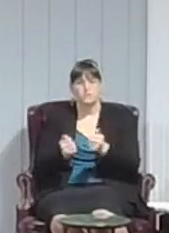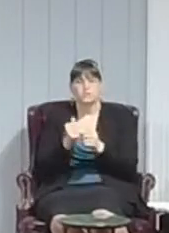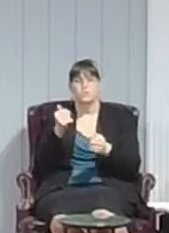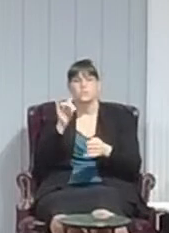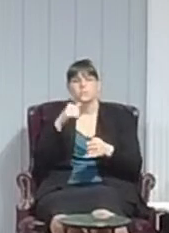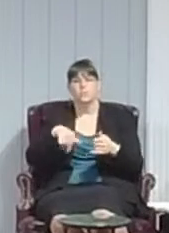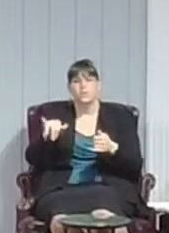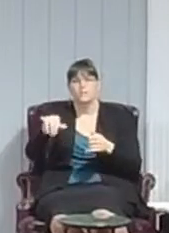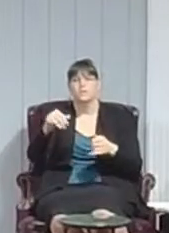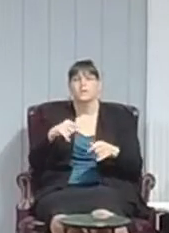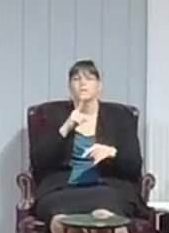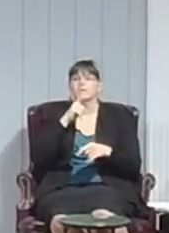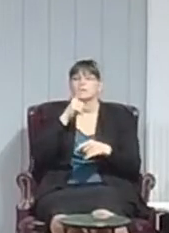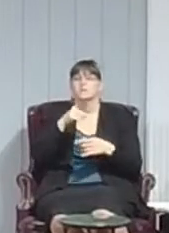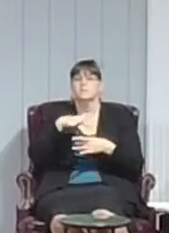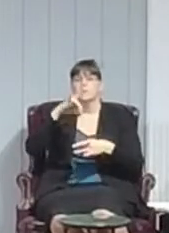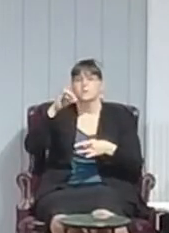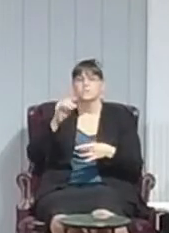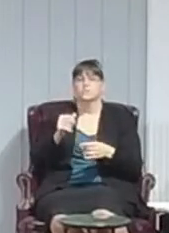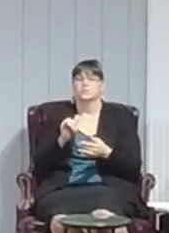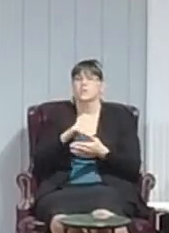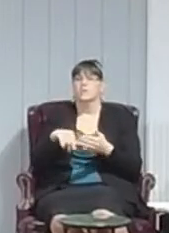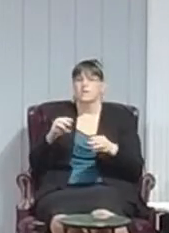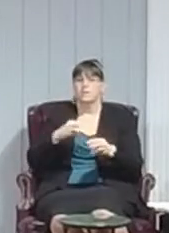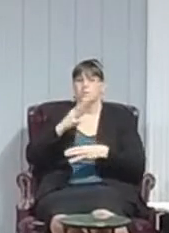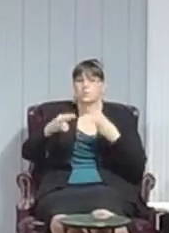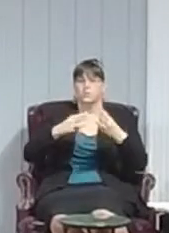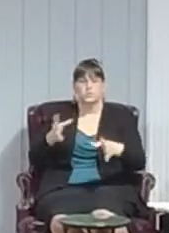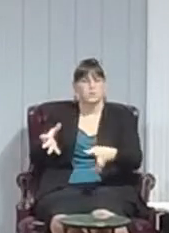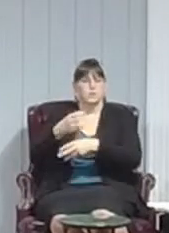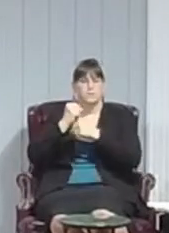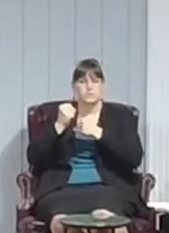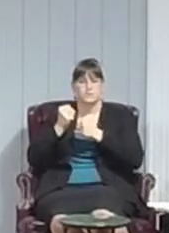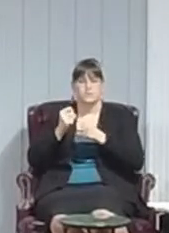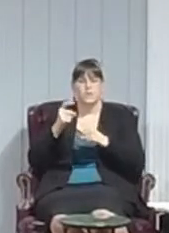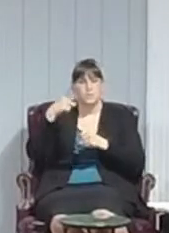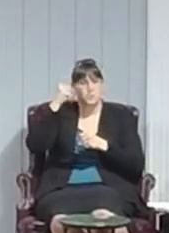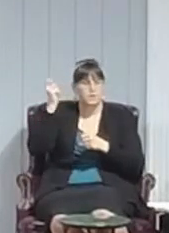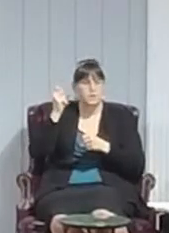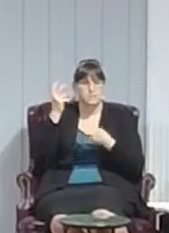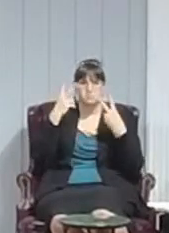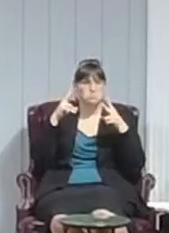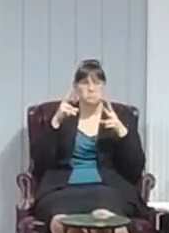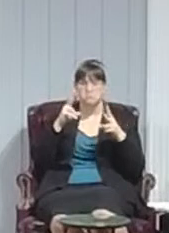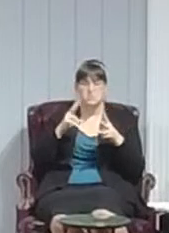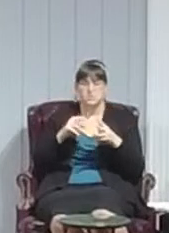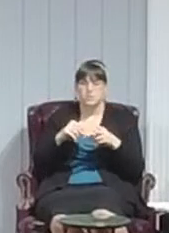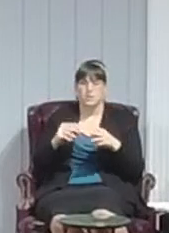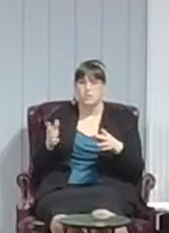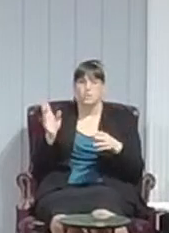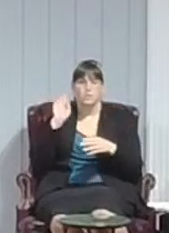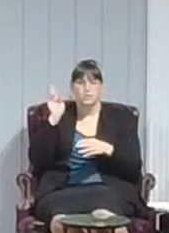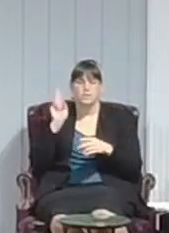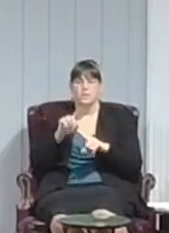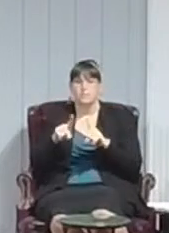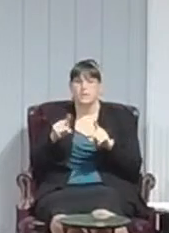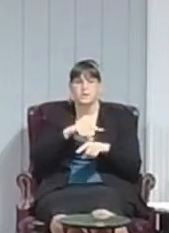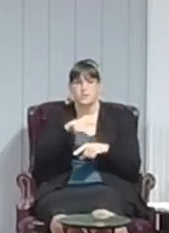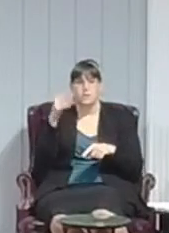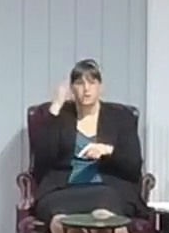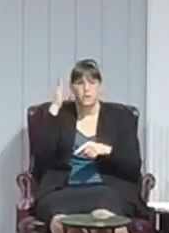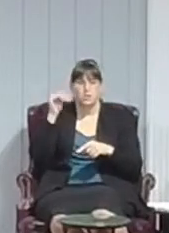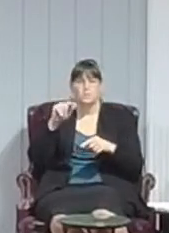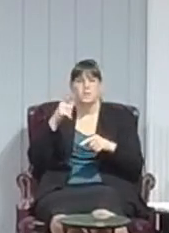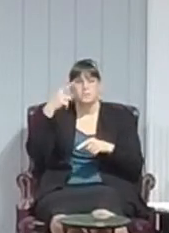whom the world cannot receive because it seeth him not, neither knoweth him, but ye know him, for he dwelleth with you and shall be in you. And then he